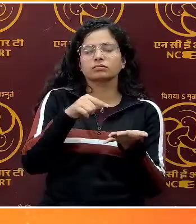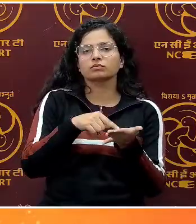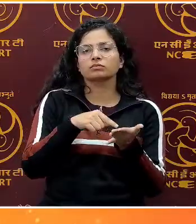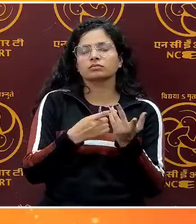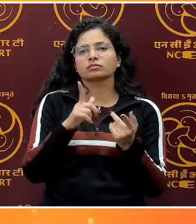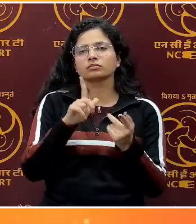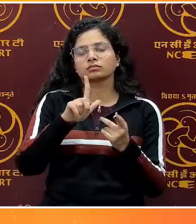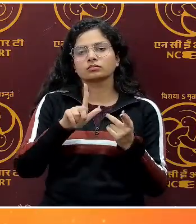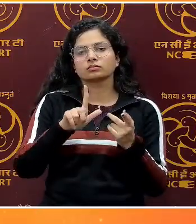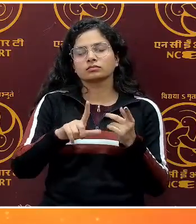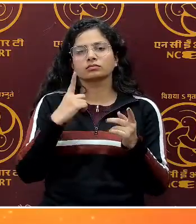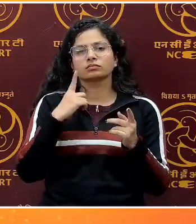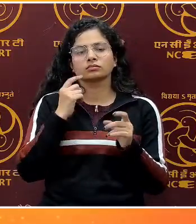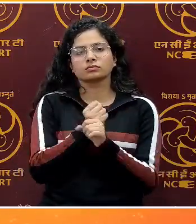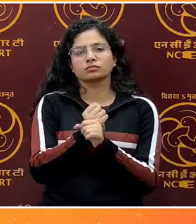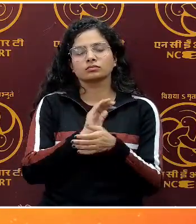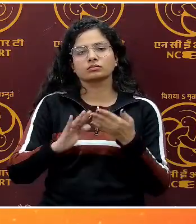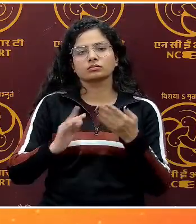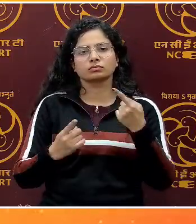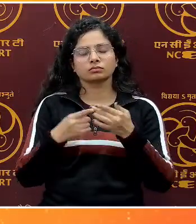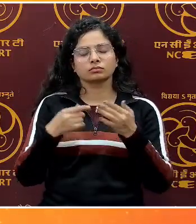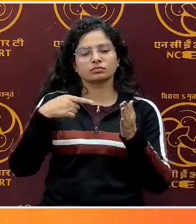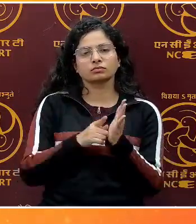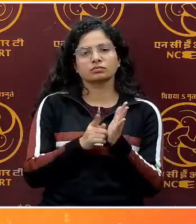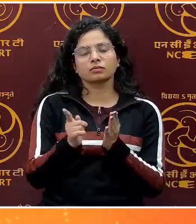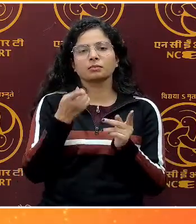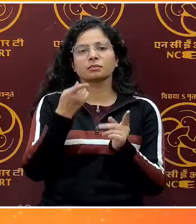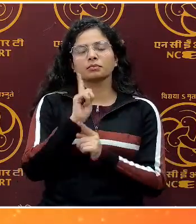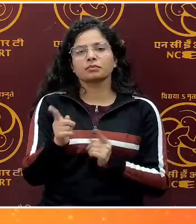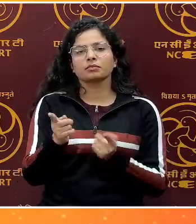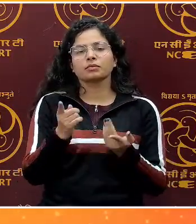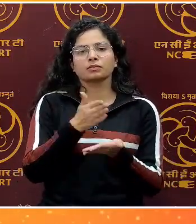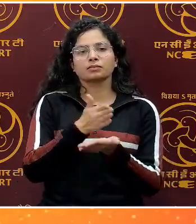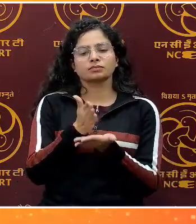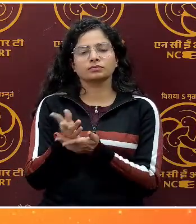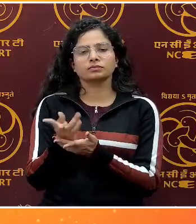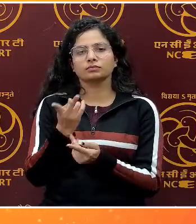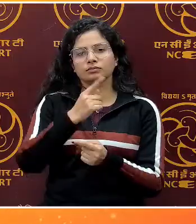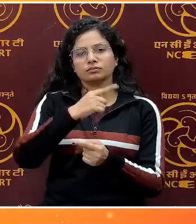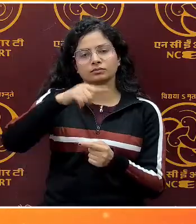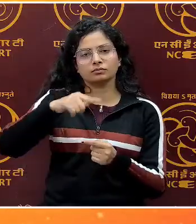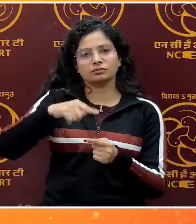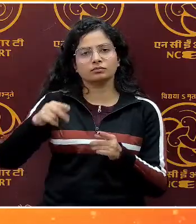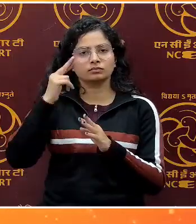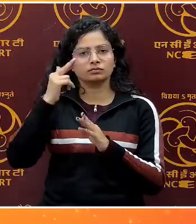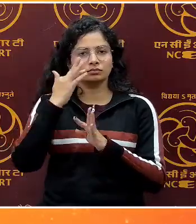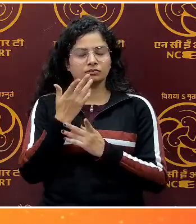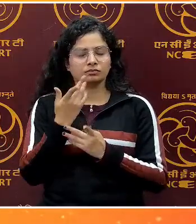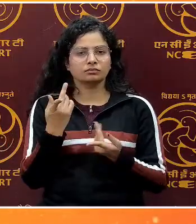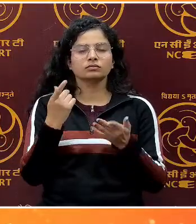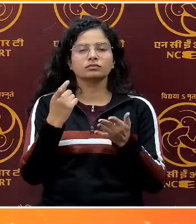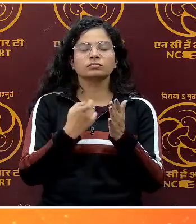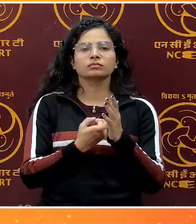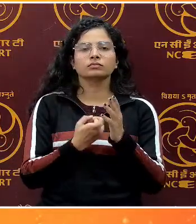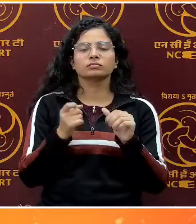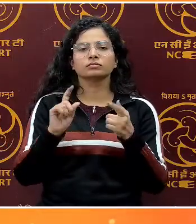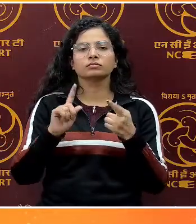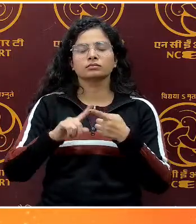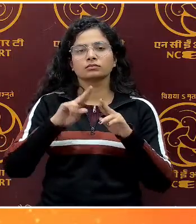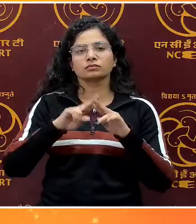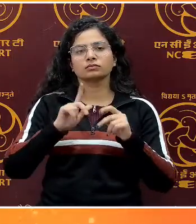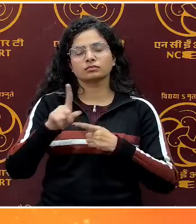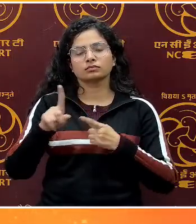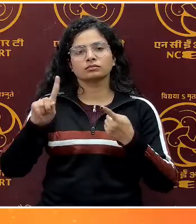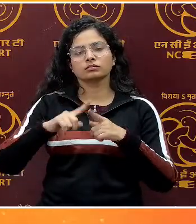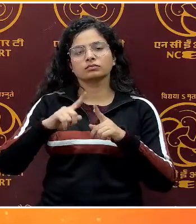is getting reflected, but the pattern is irregular. That is the different types of reflection if we talk of.